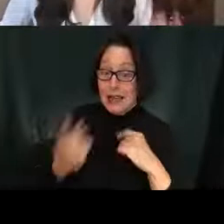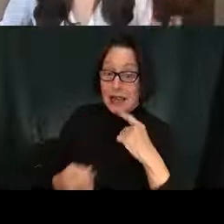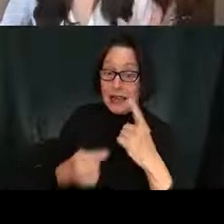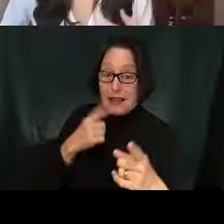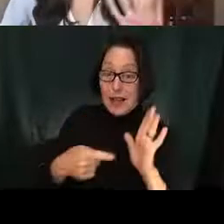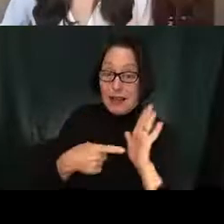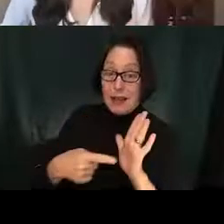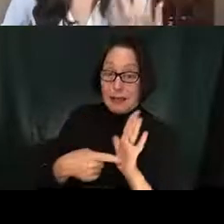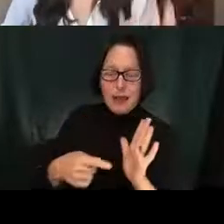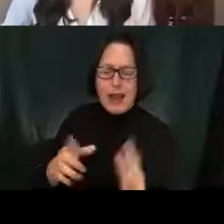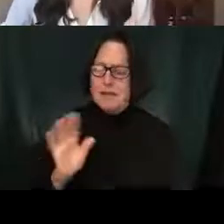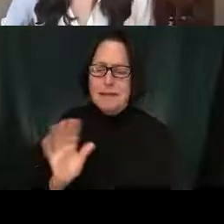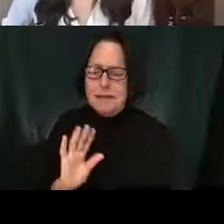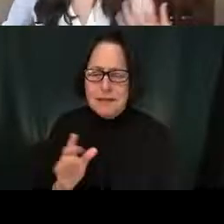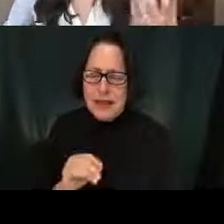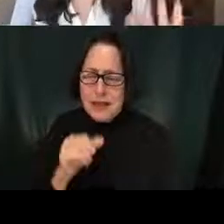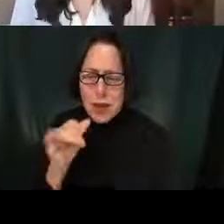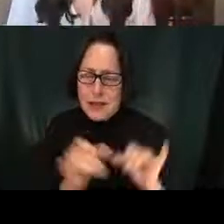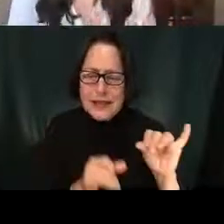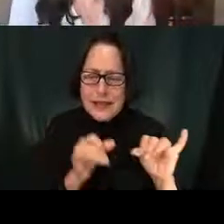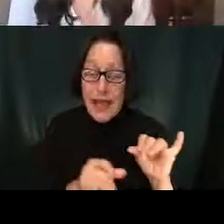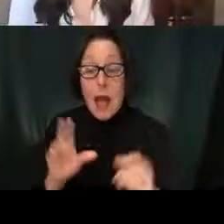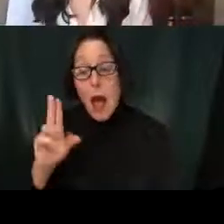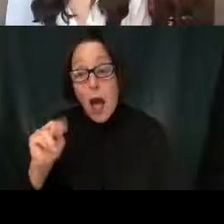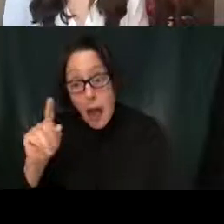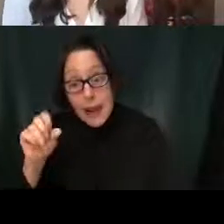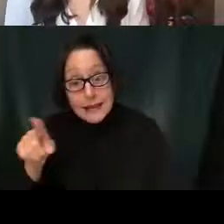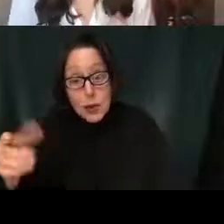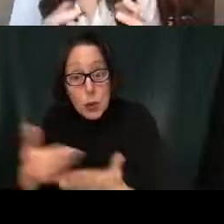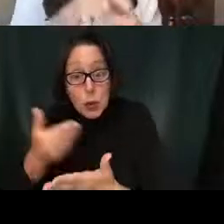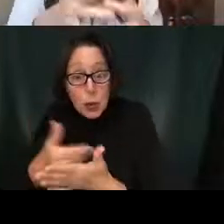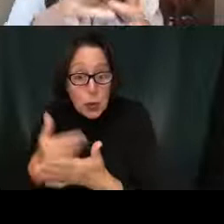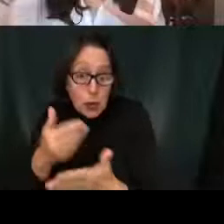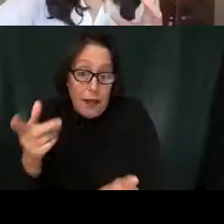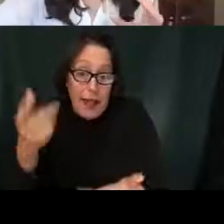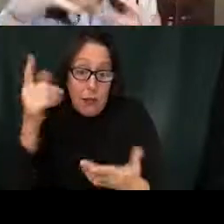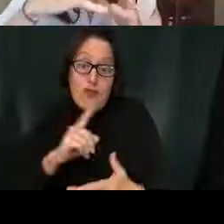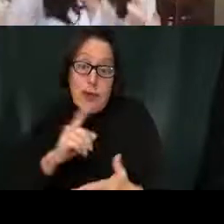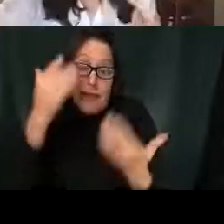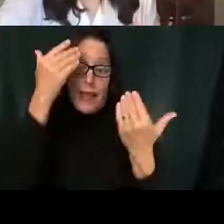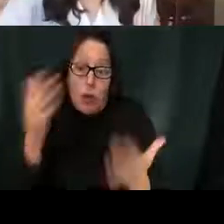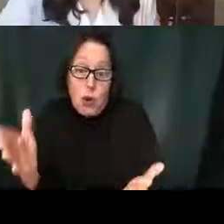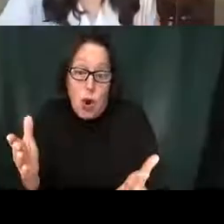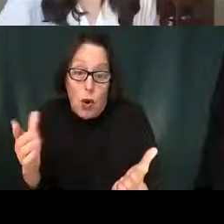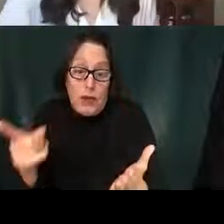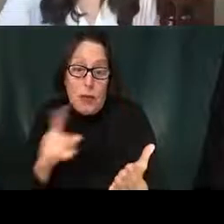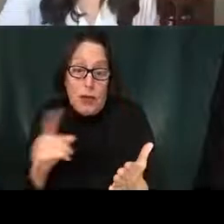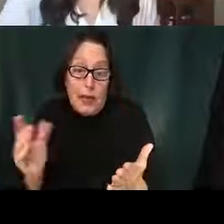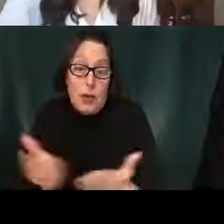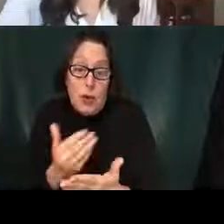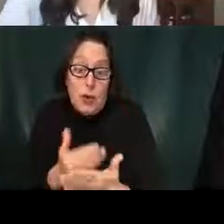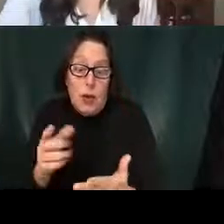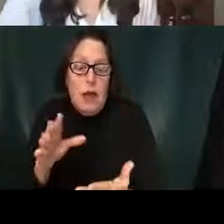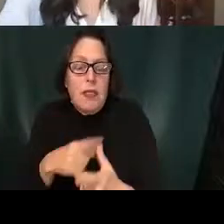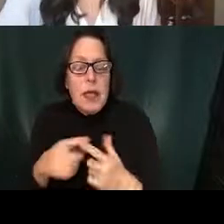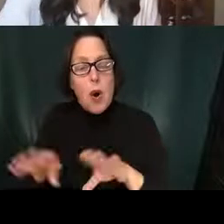unless they're really truly newcomers or beginners or don't know how to do something. So the more advanced they get, the more open coaching is really